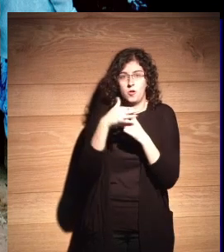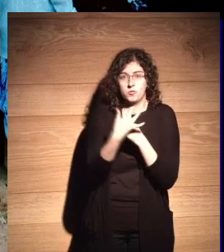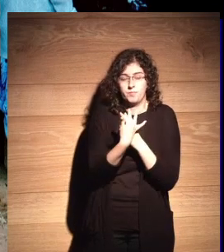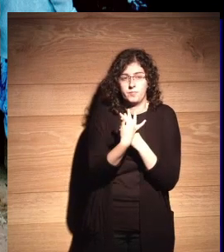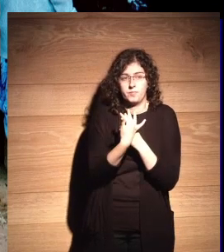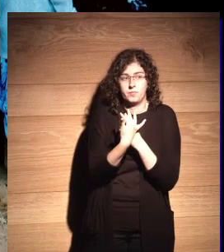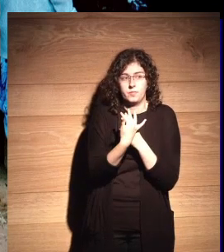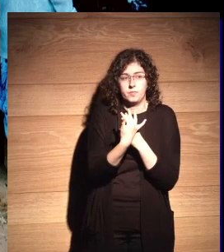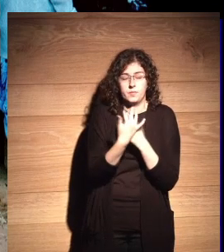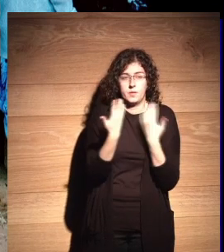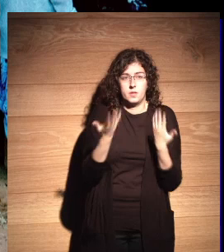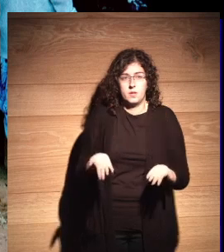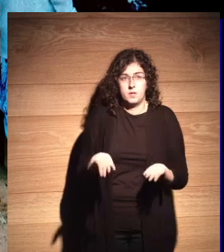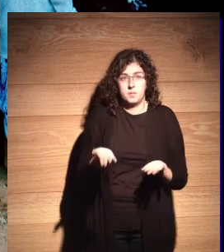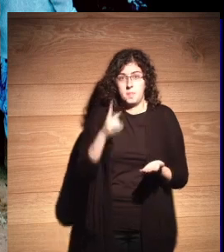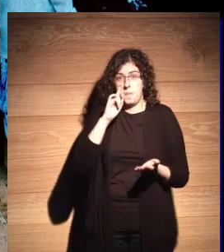Yeah.